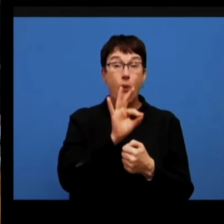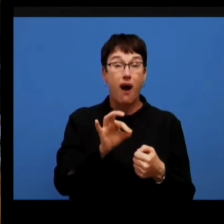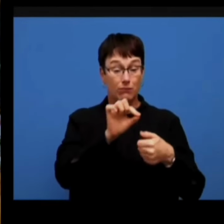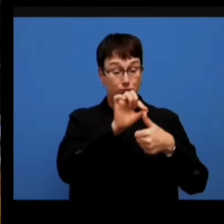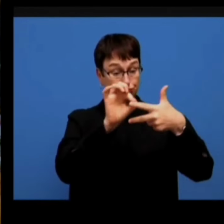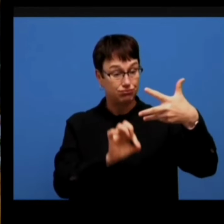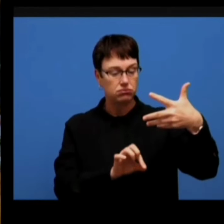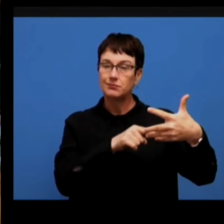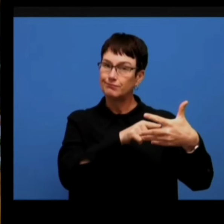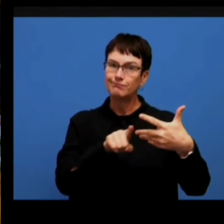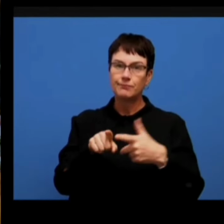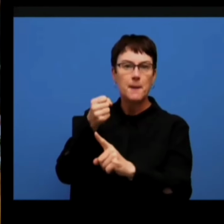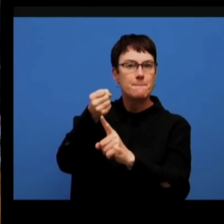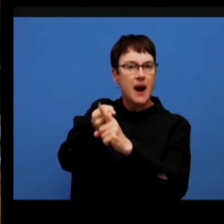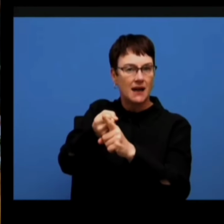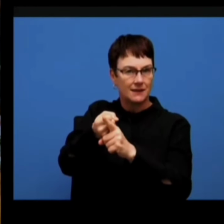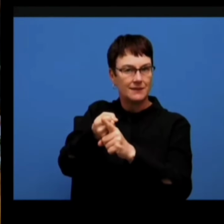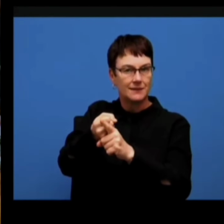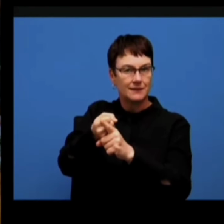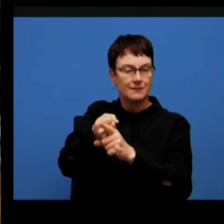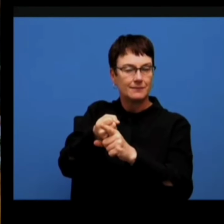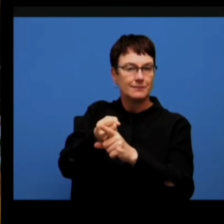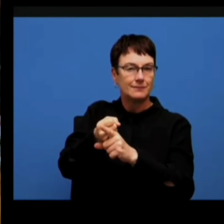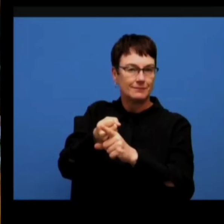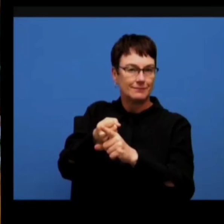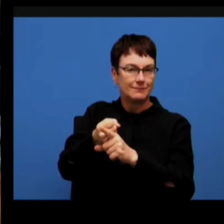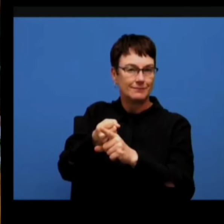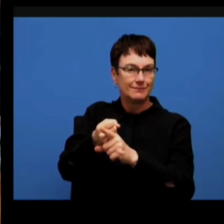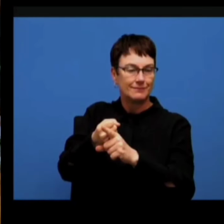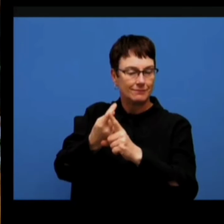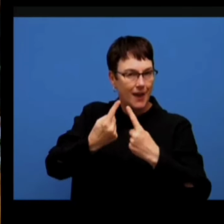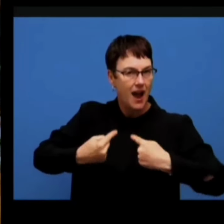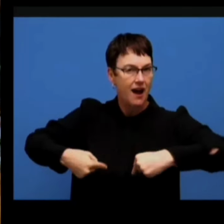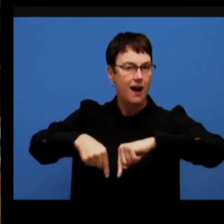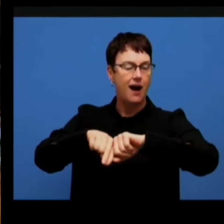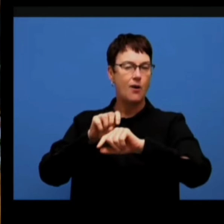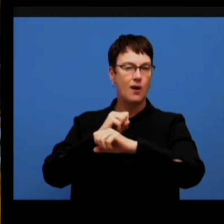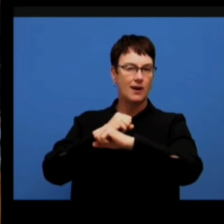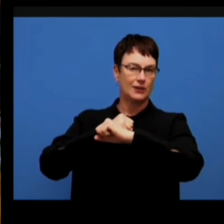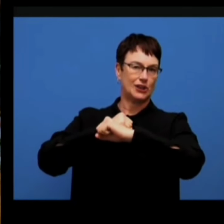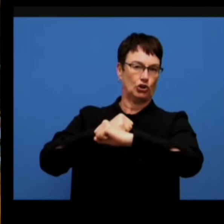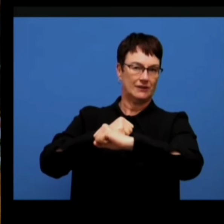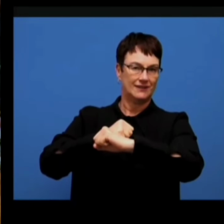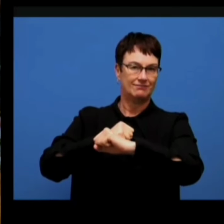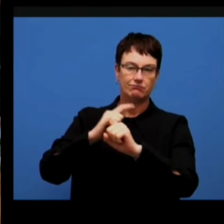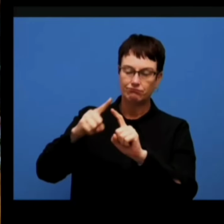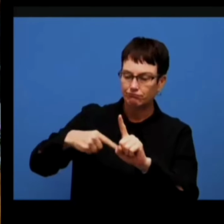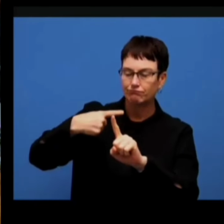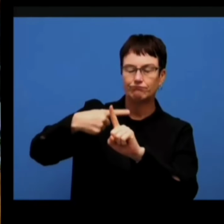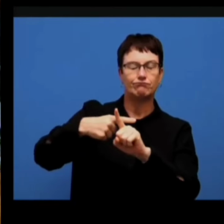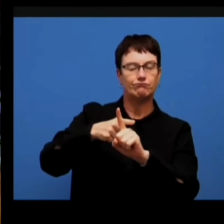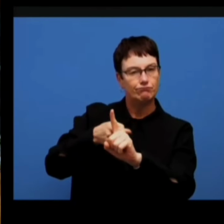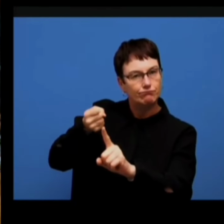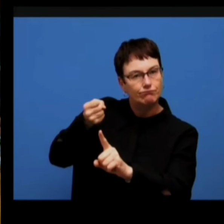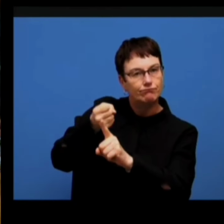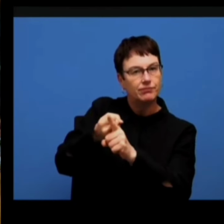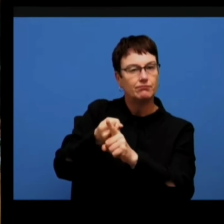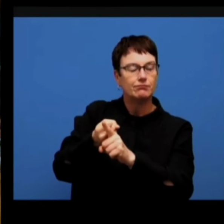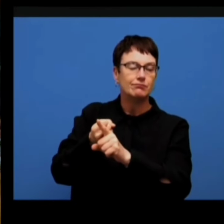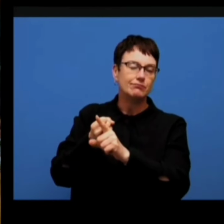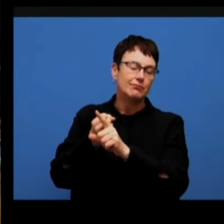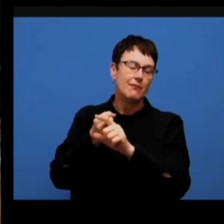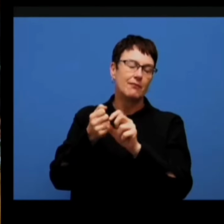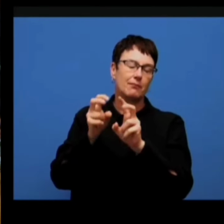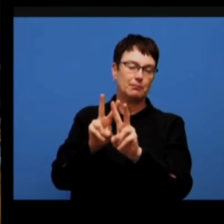sharing of expertise. While some welcome progress has been made to the national and regional levels,